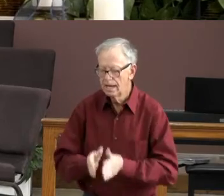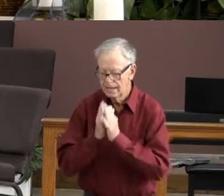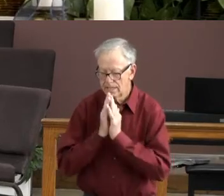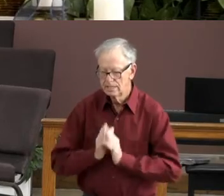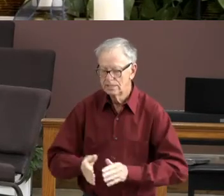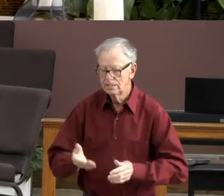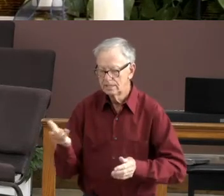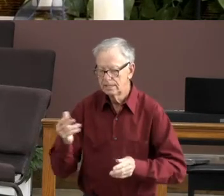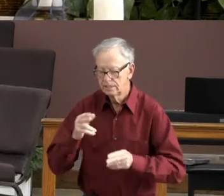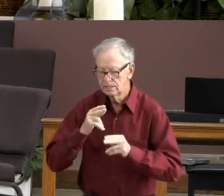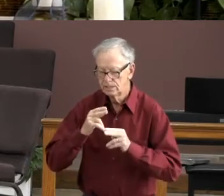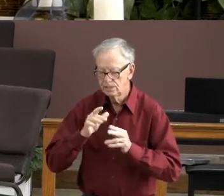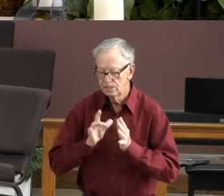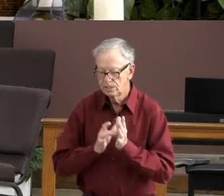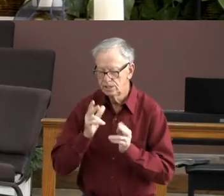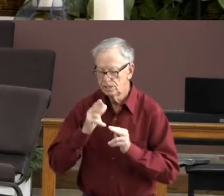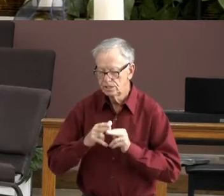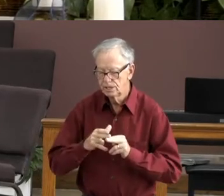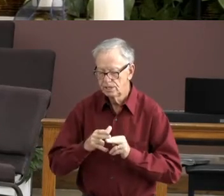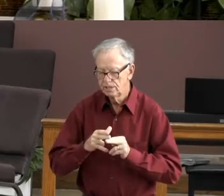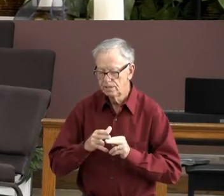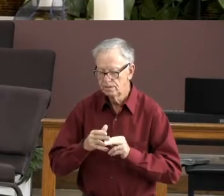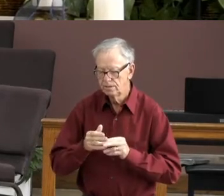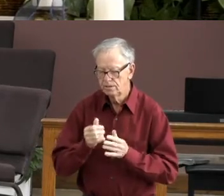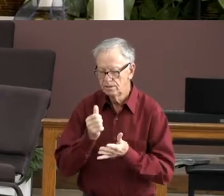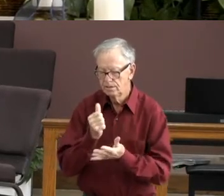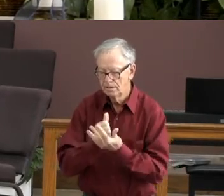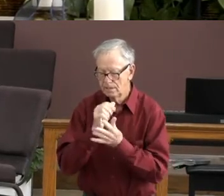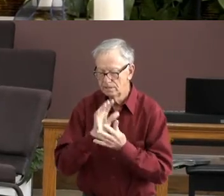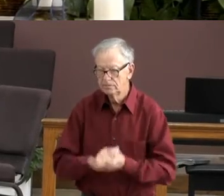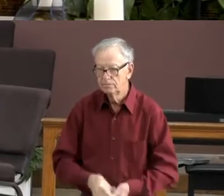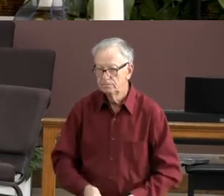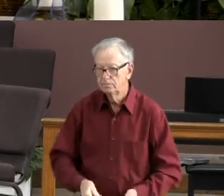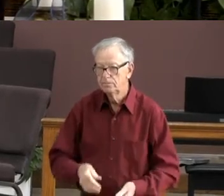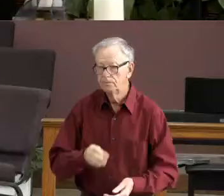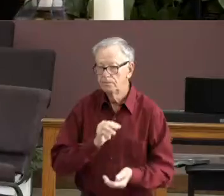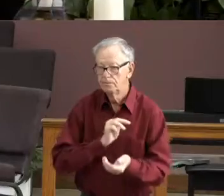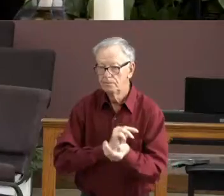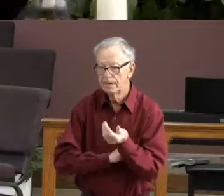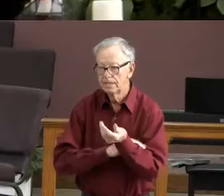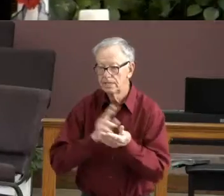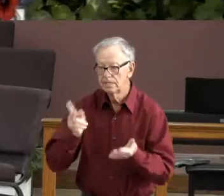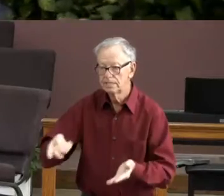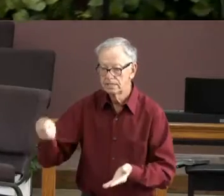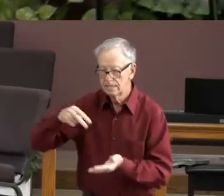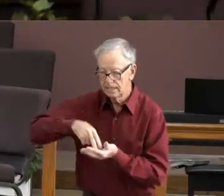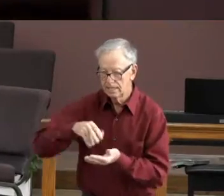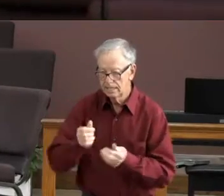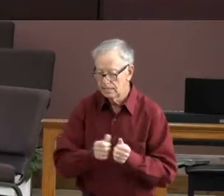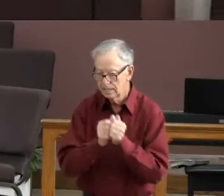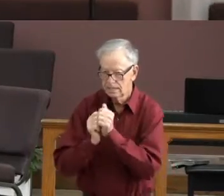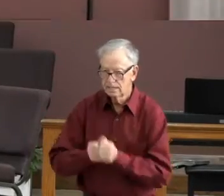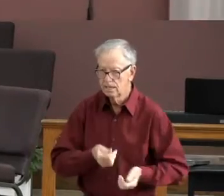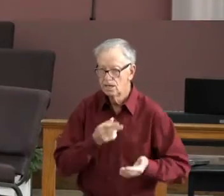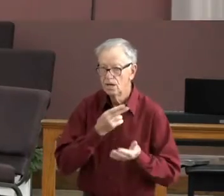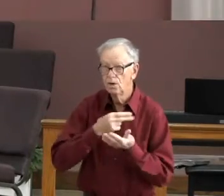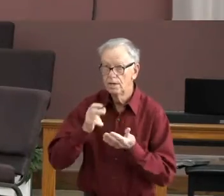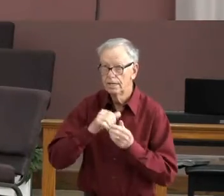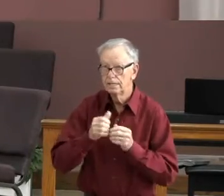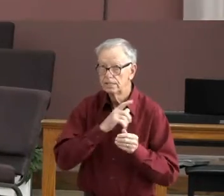things in Jesus' name and for his sake. Amen. Mike? Let's stand together as we sing, Holy is the